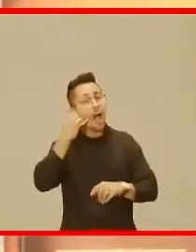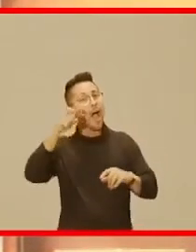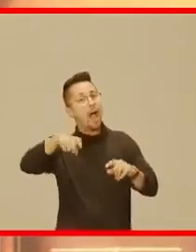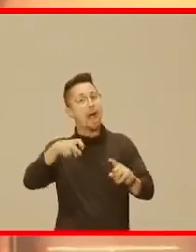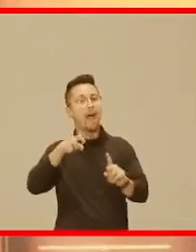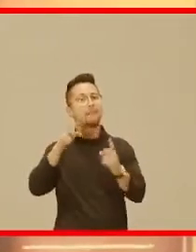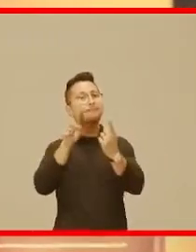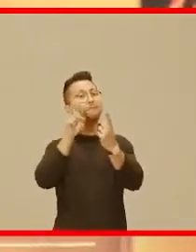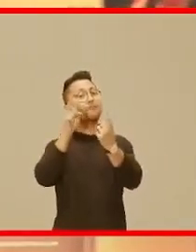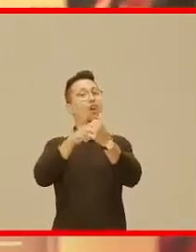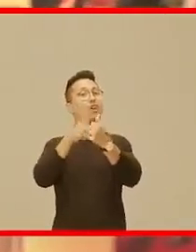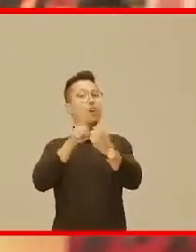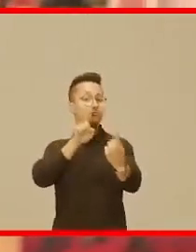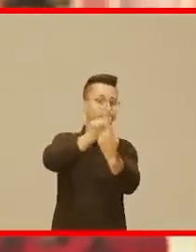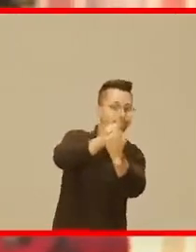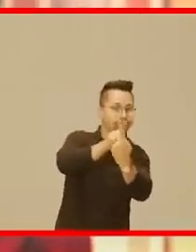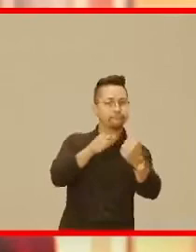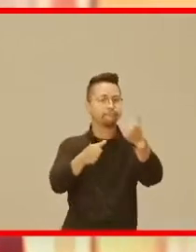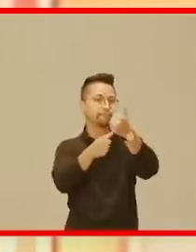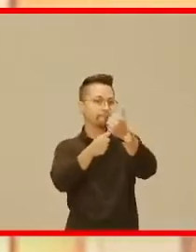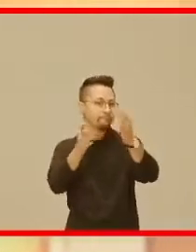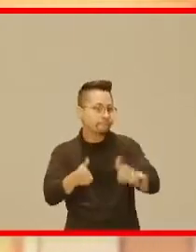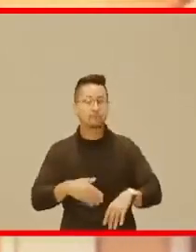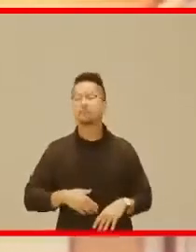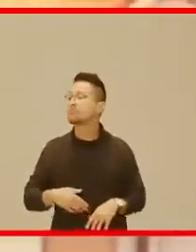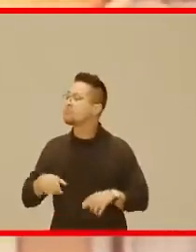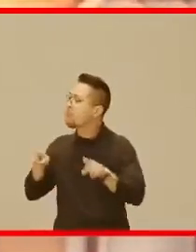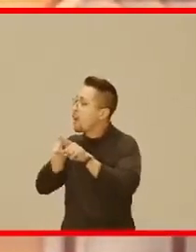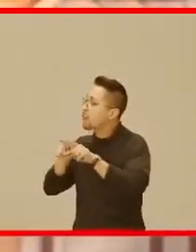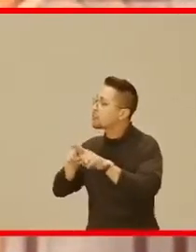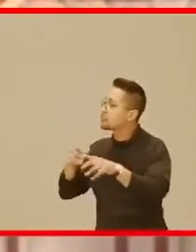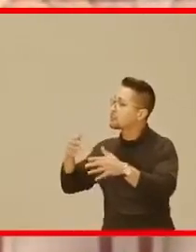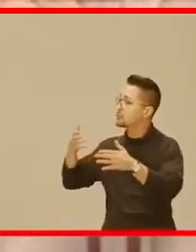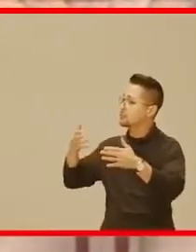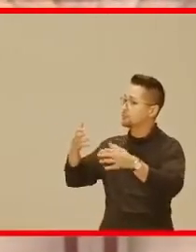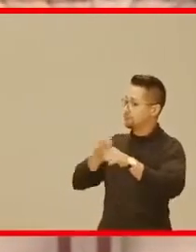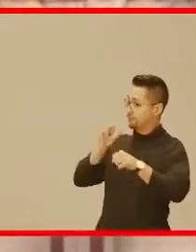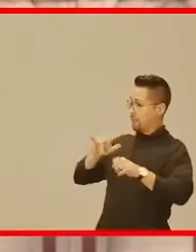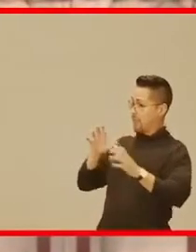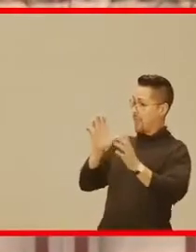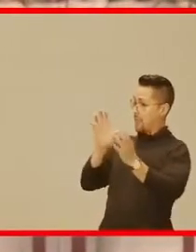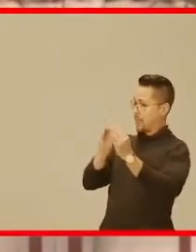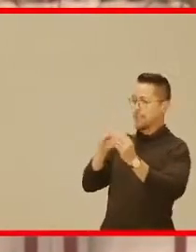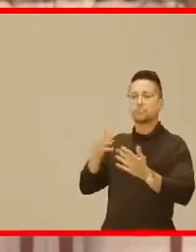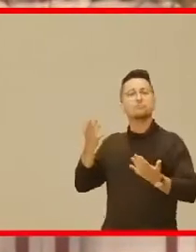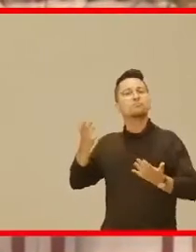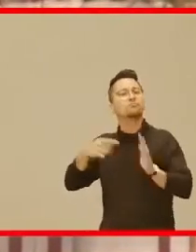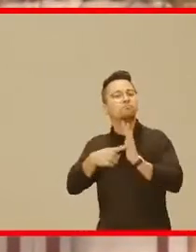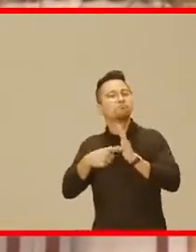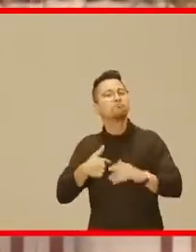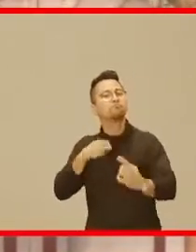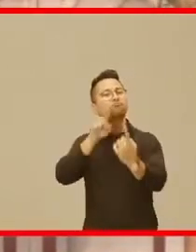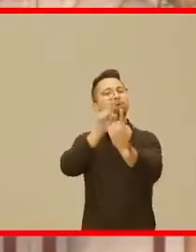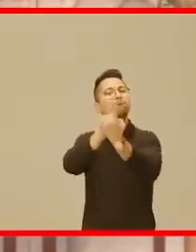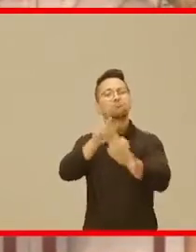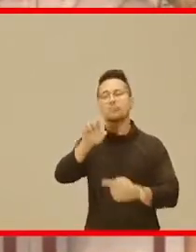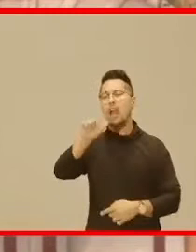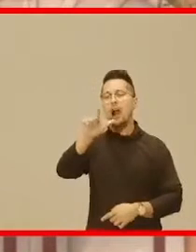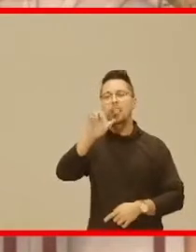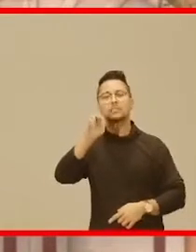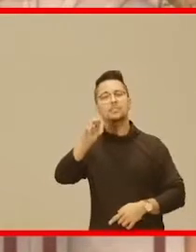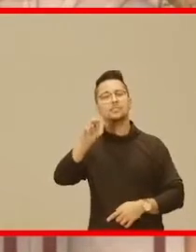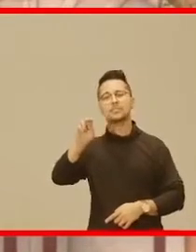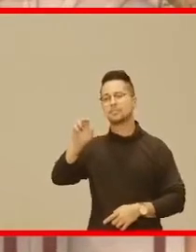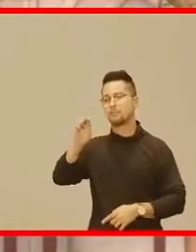important. Yeah, and if you get a meeting with an aide, let's say that I reach out to Allison Tant, who's my state representative in